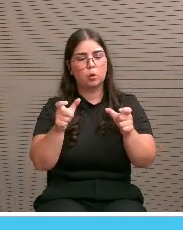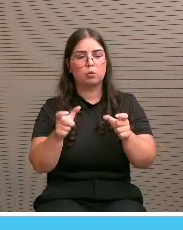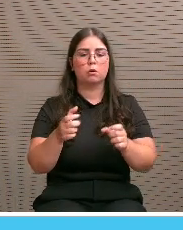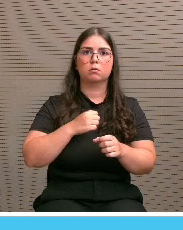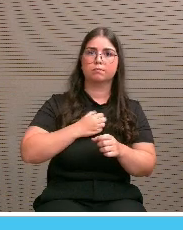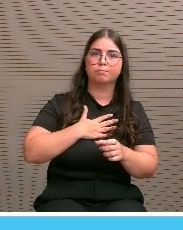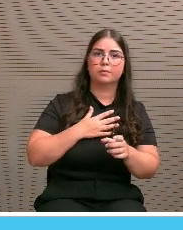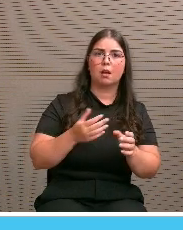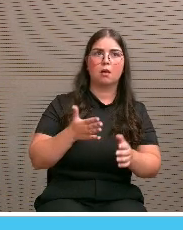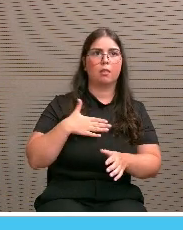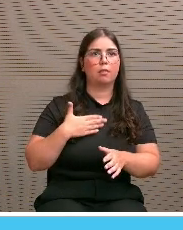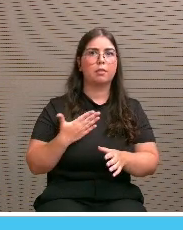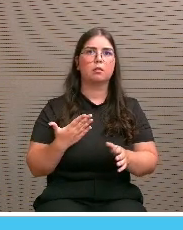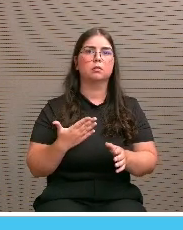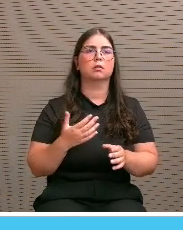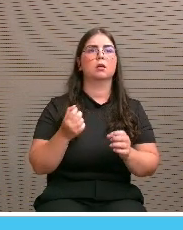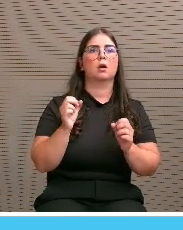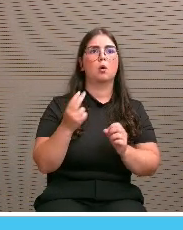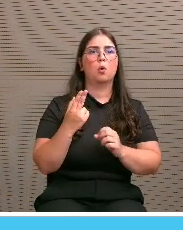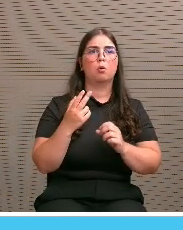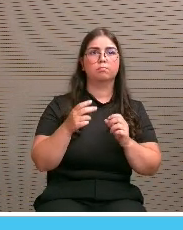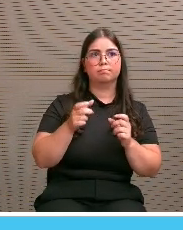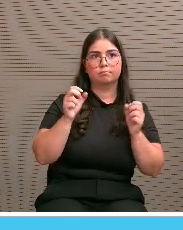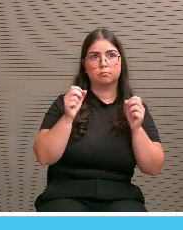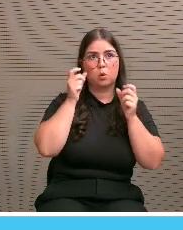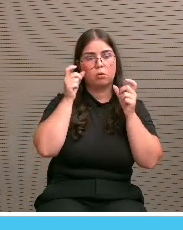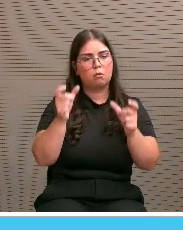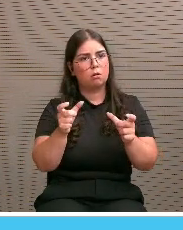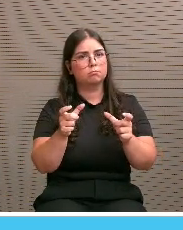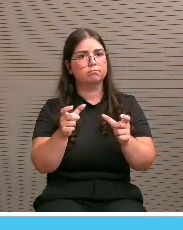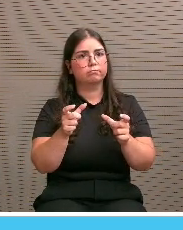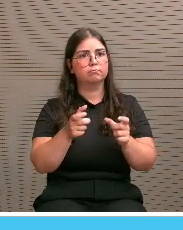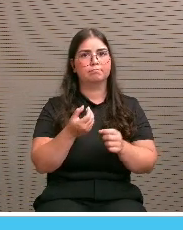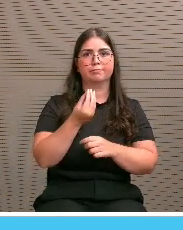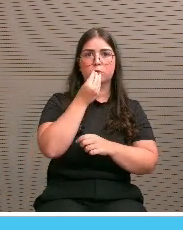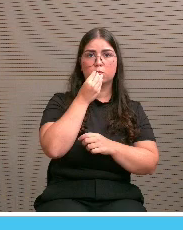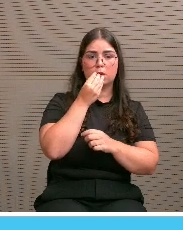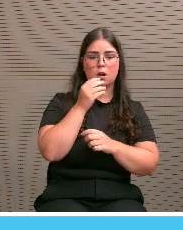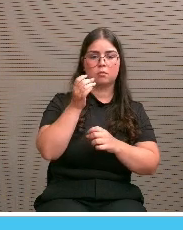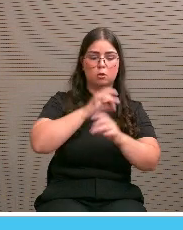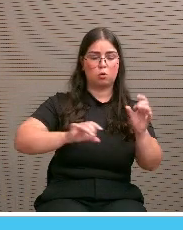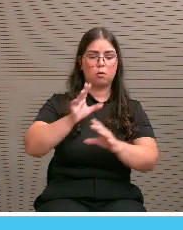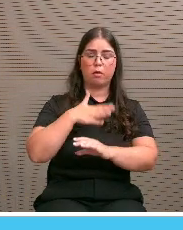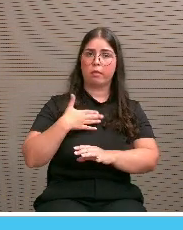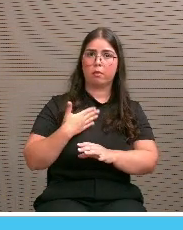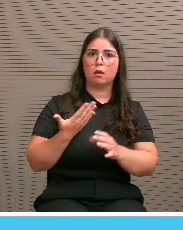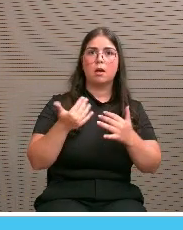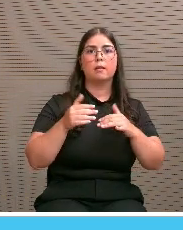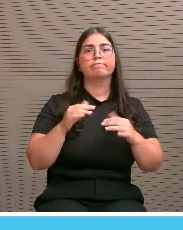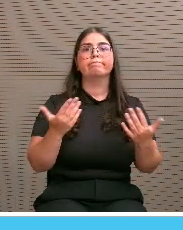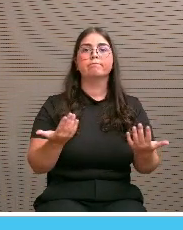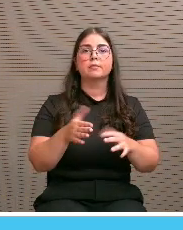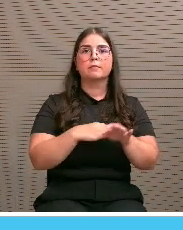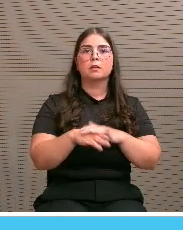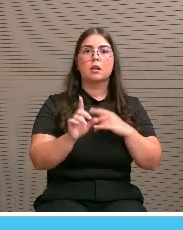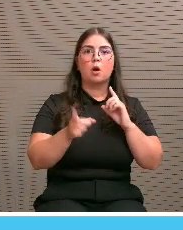Europe. And there was a lot of sentiment against this. And so what do? You ban Monsanto, you try to ban,